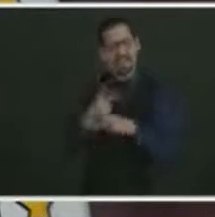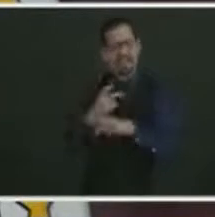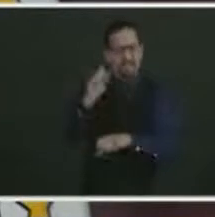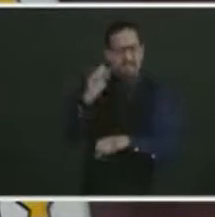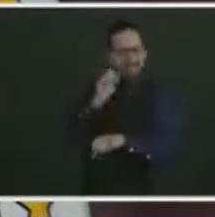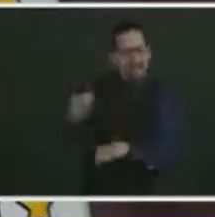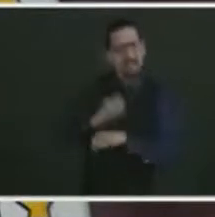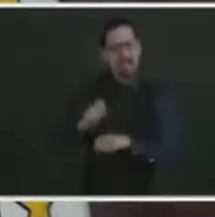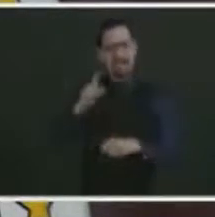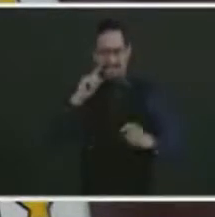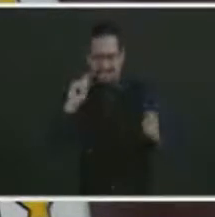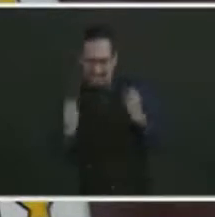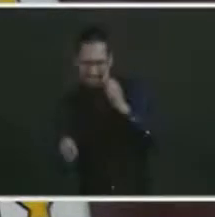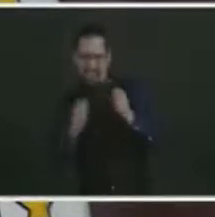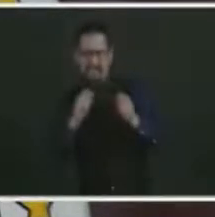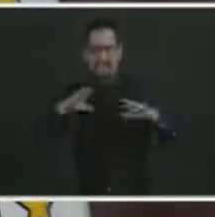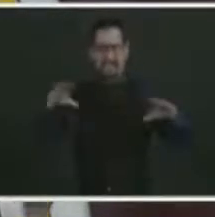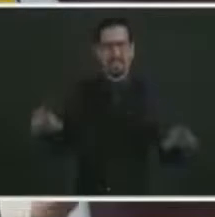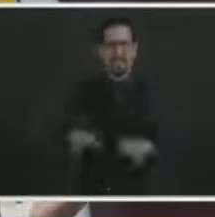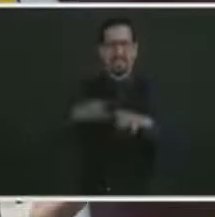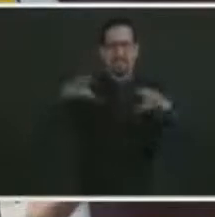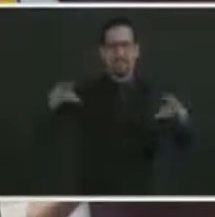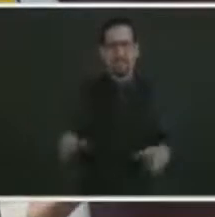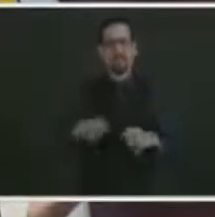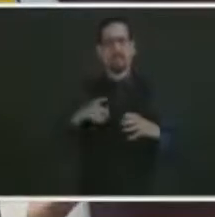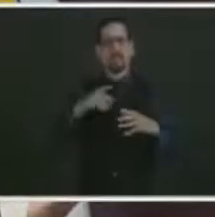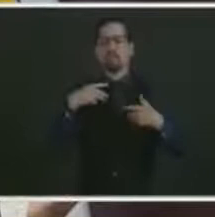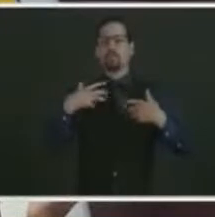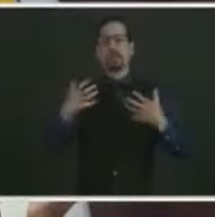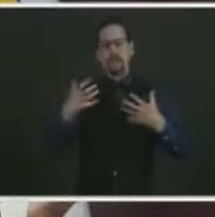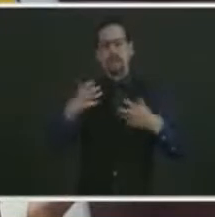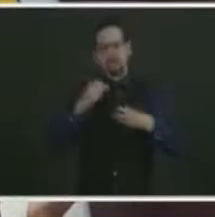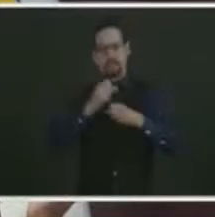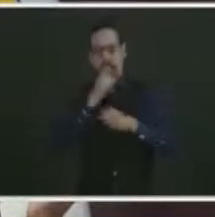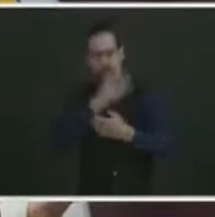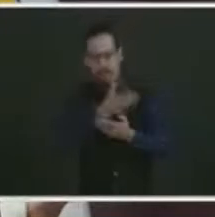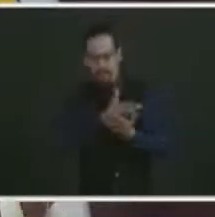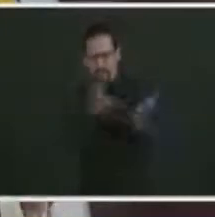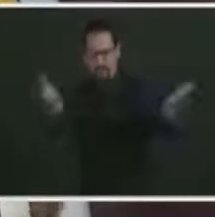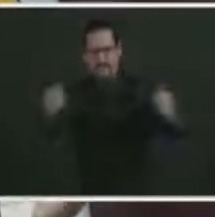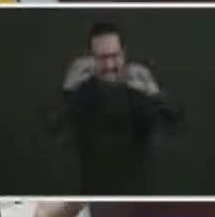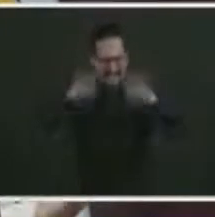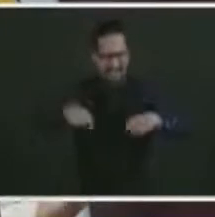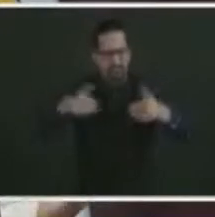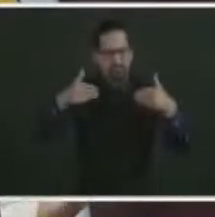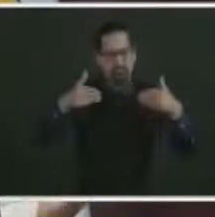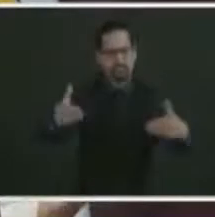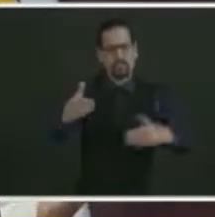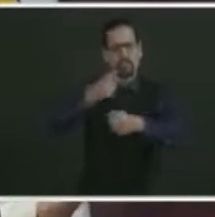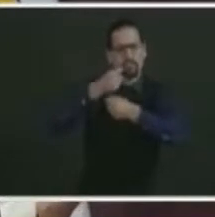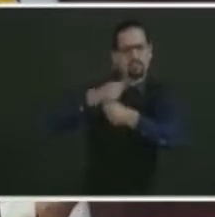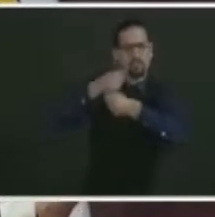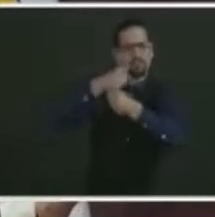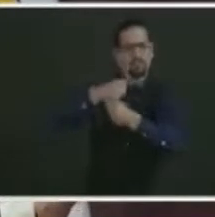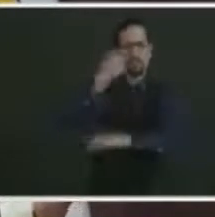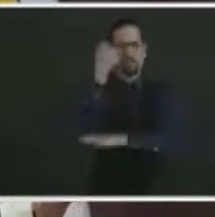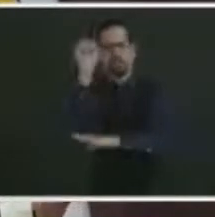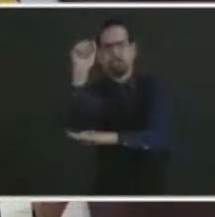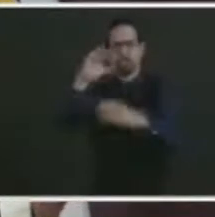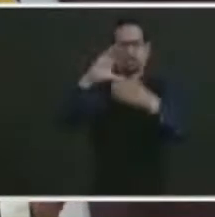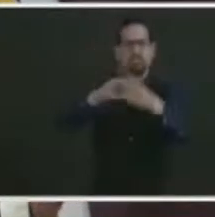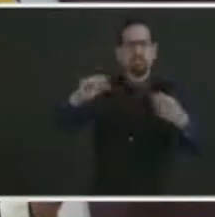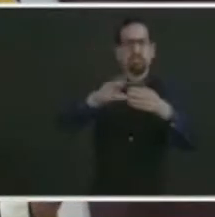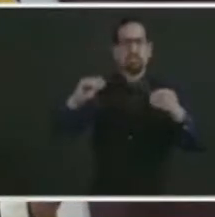could take to both enable safe protests, which are so vital,